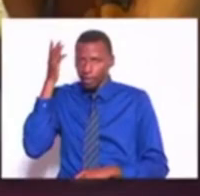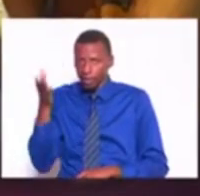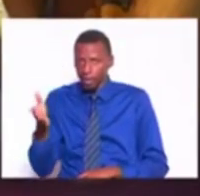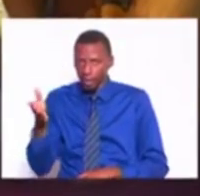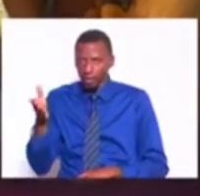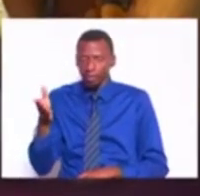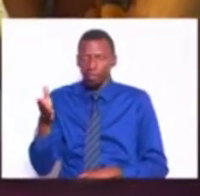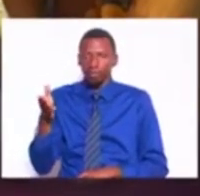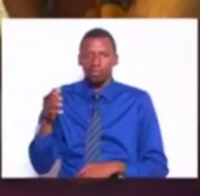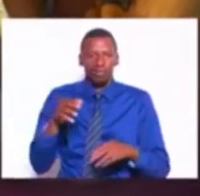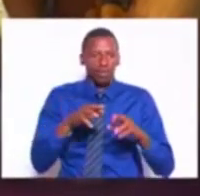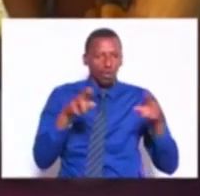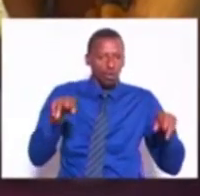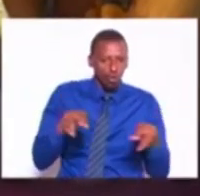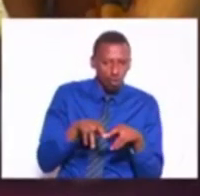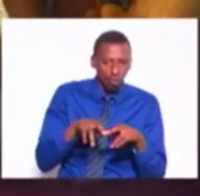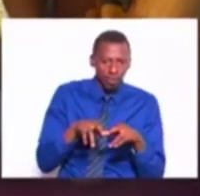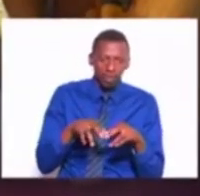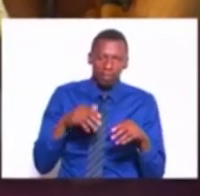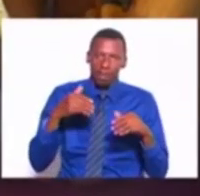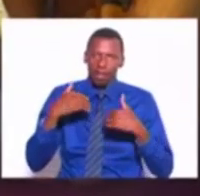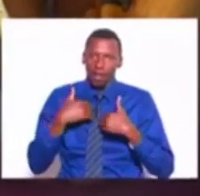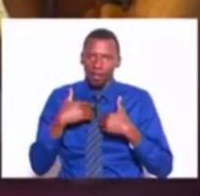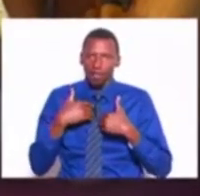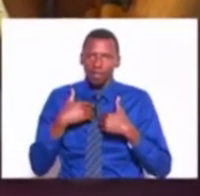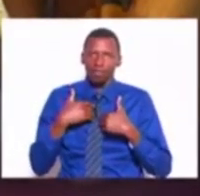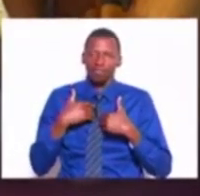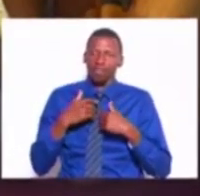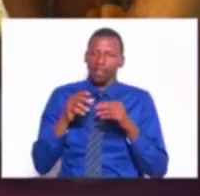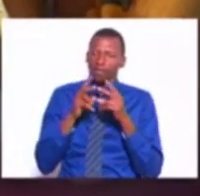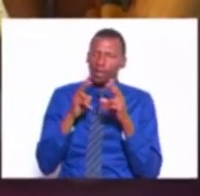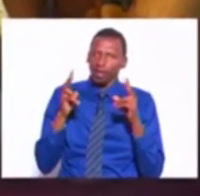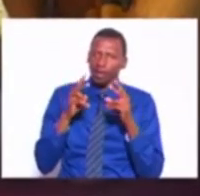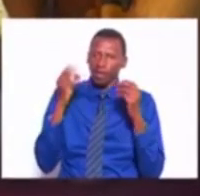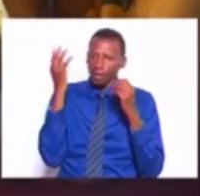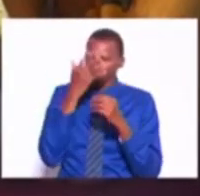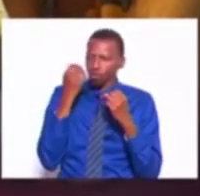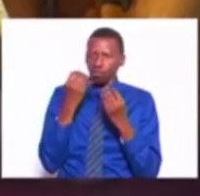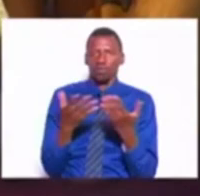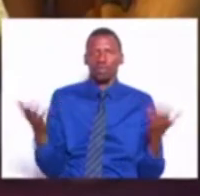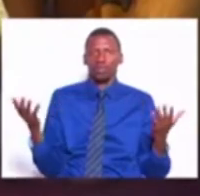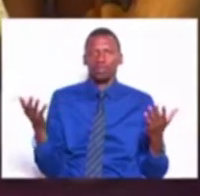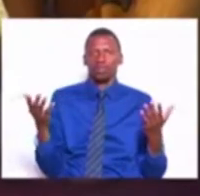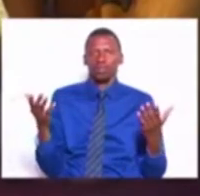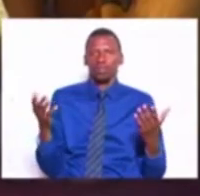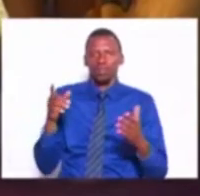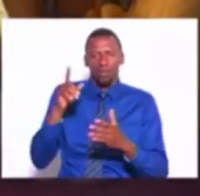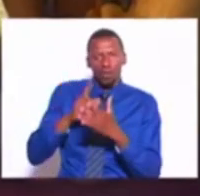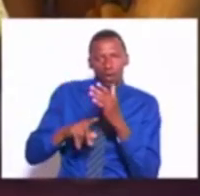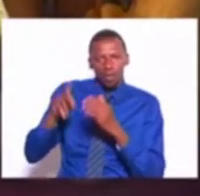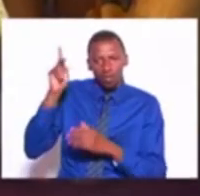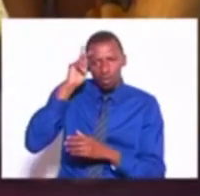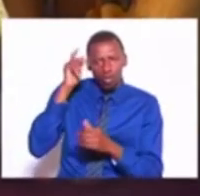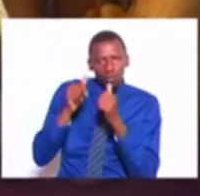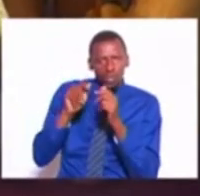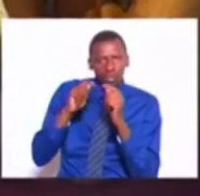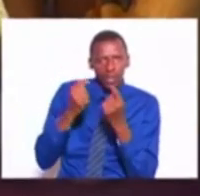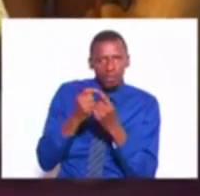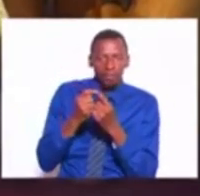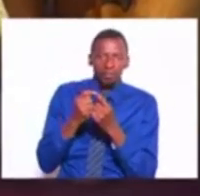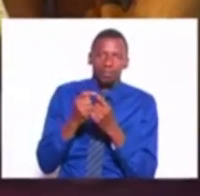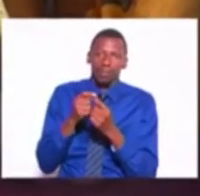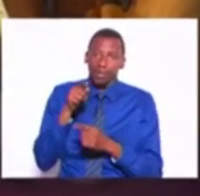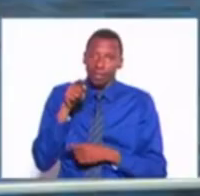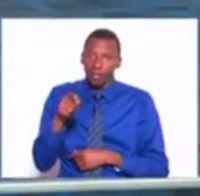the rooms are furnished with valuable, beautiful things. What kind of knowledge the Bible is speaking about? Is